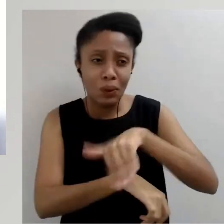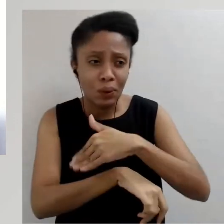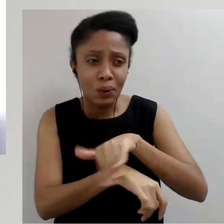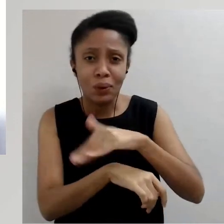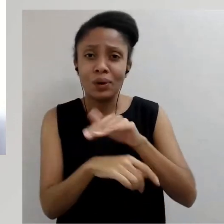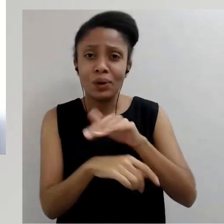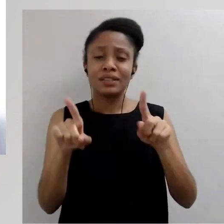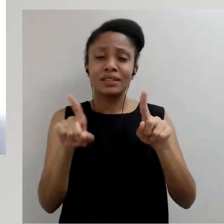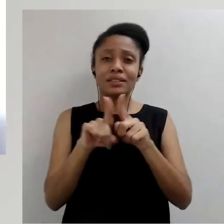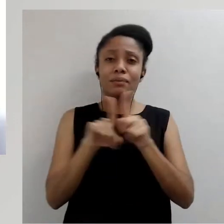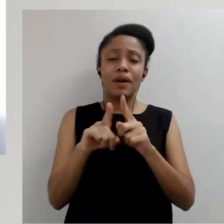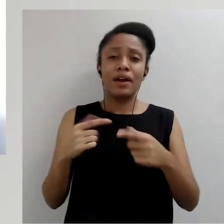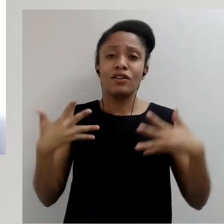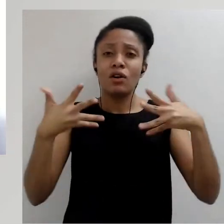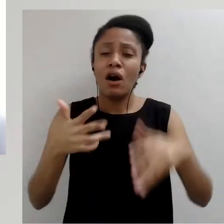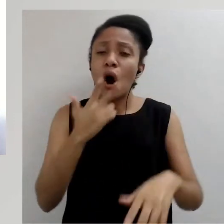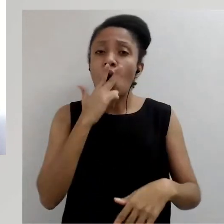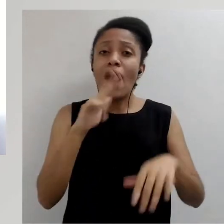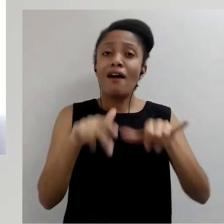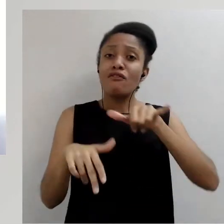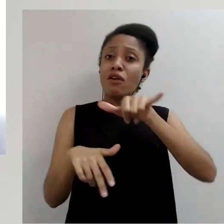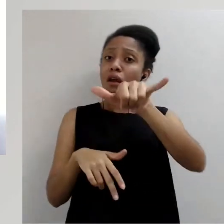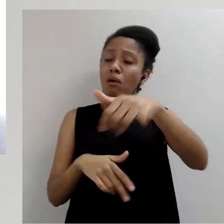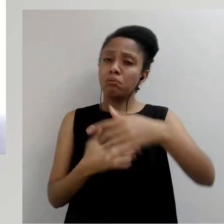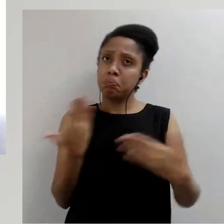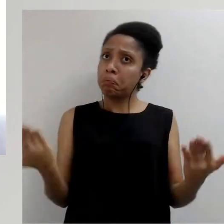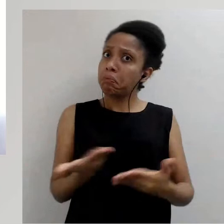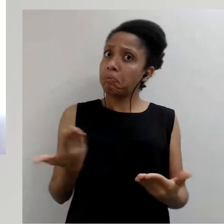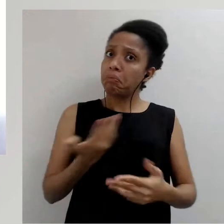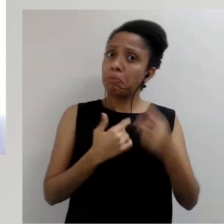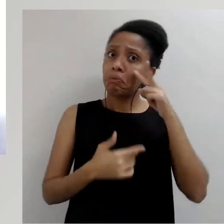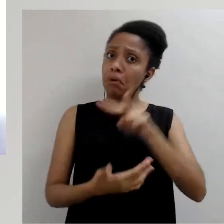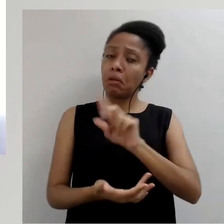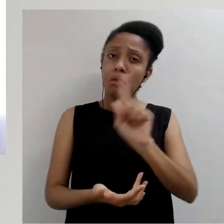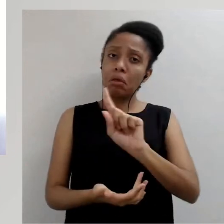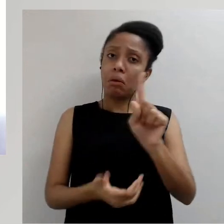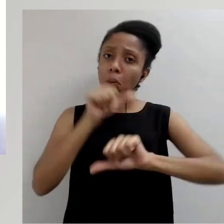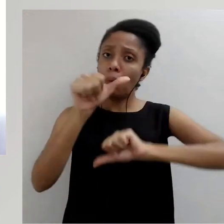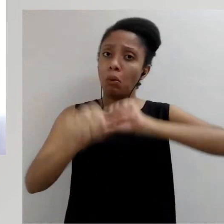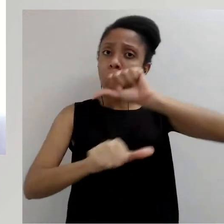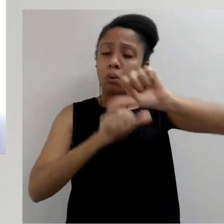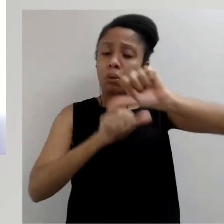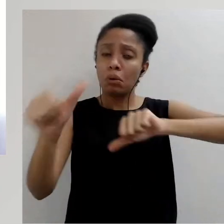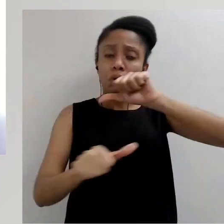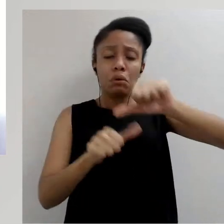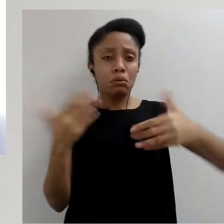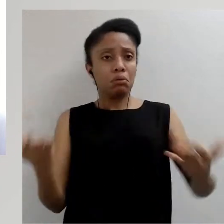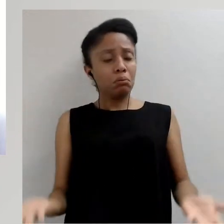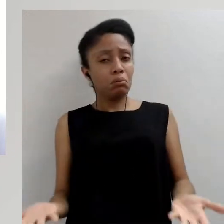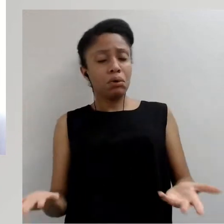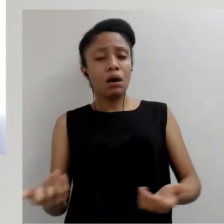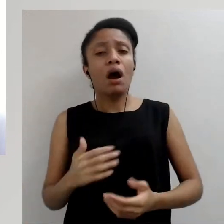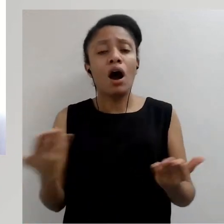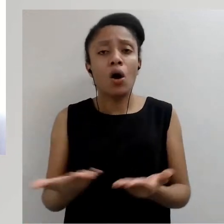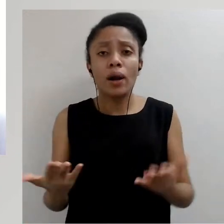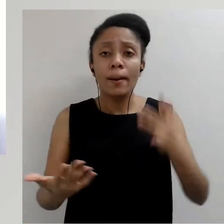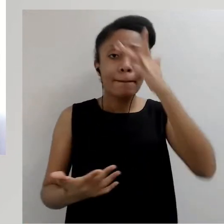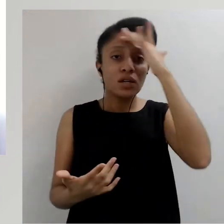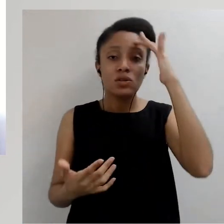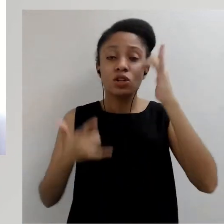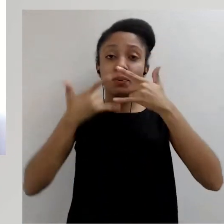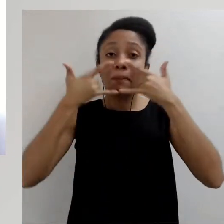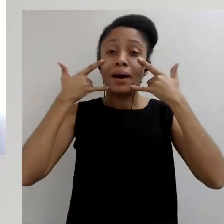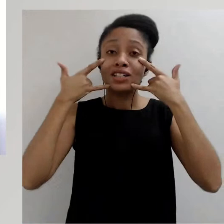doctor and light a cigarette in the waiting room. We could smoke in the airplane. And today we don't see that